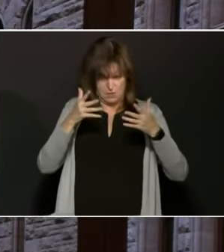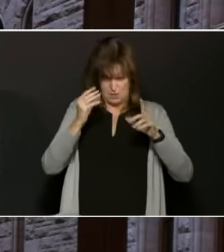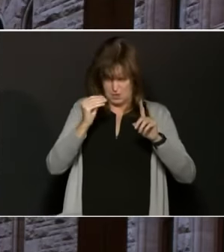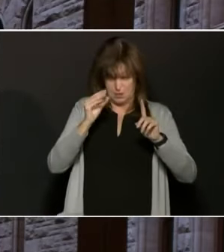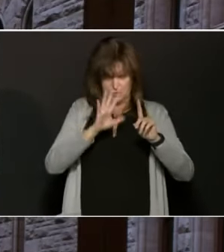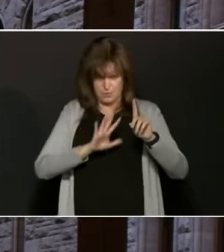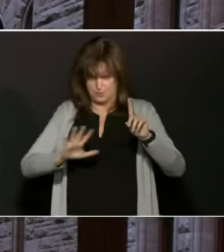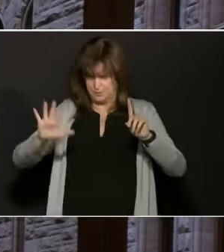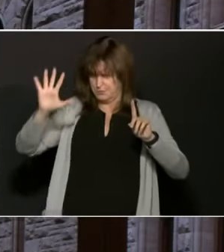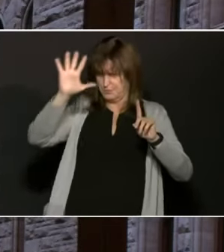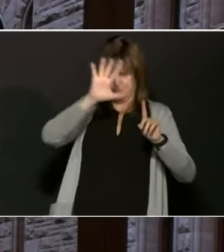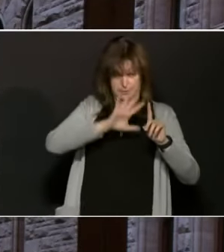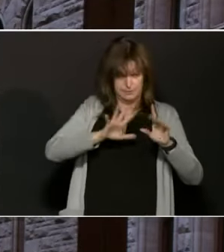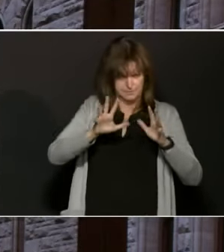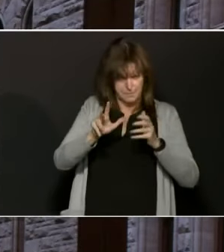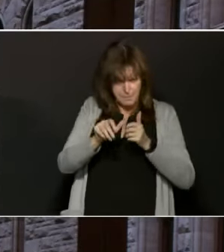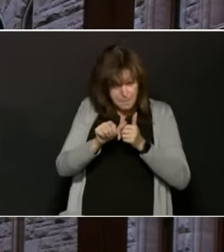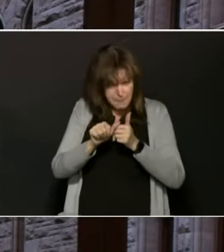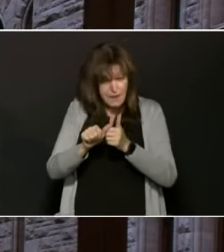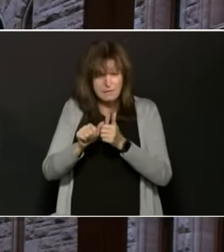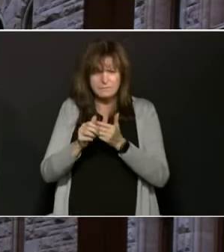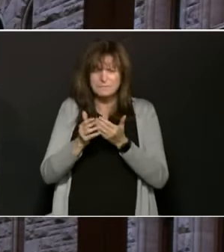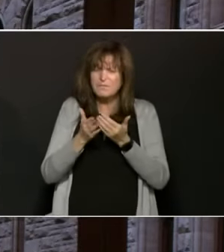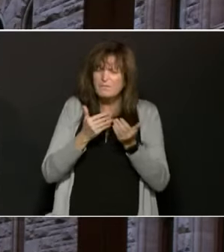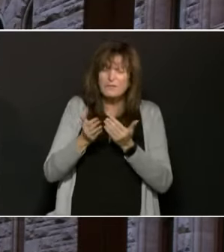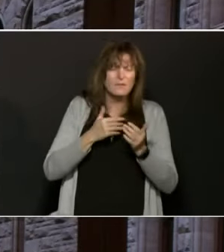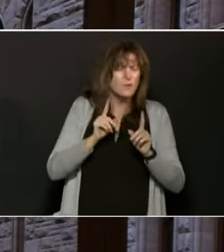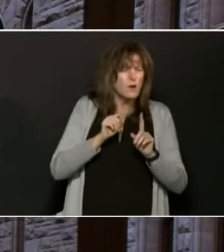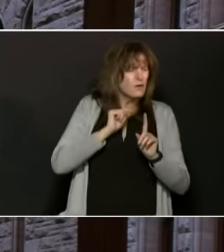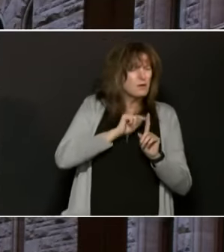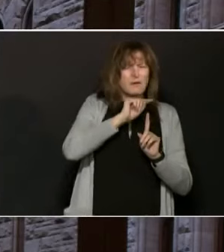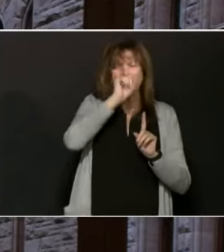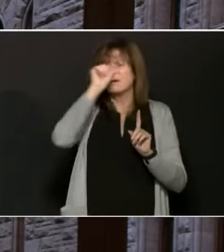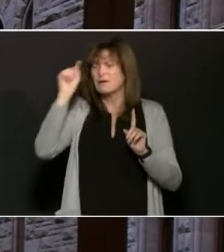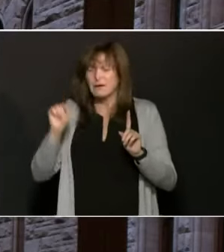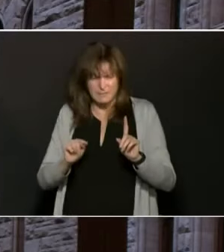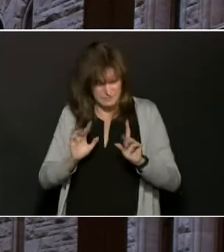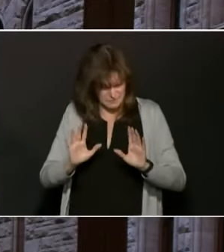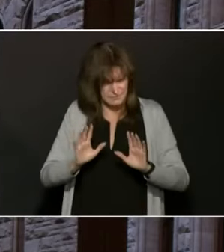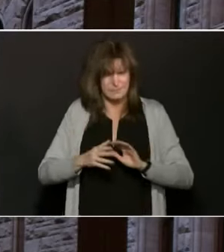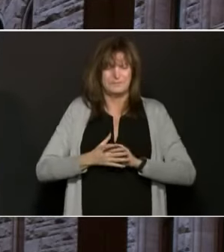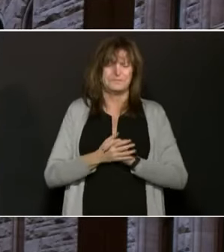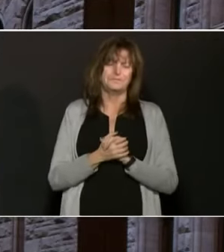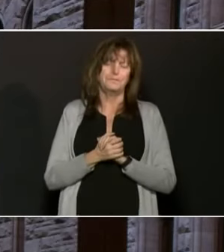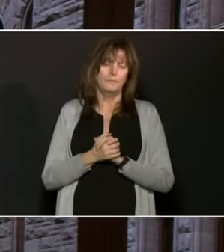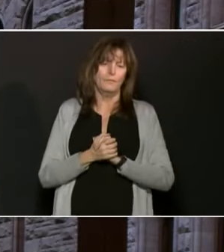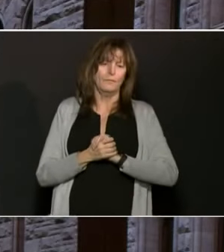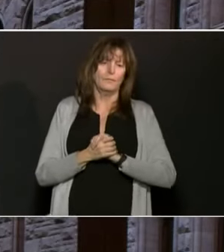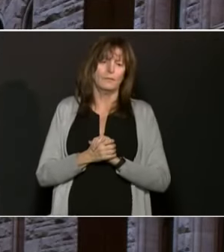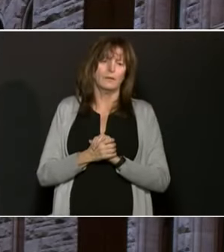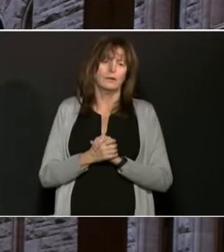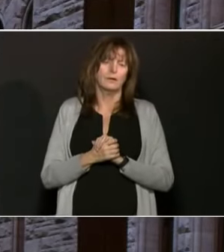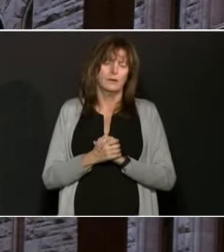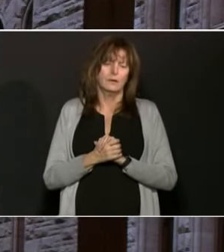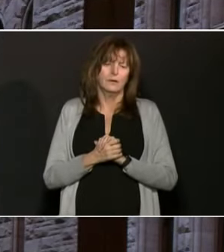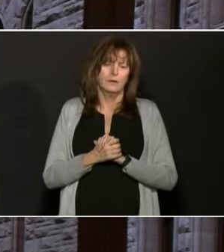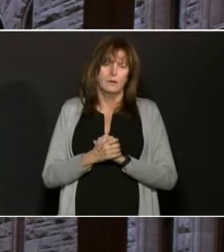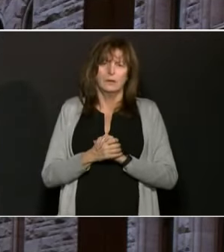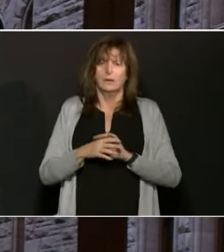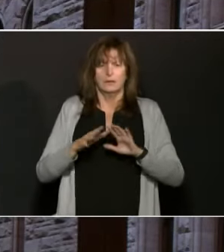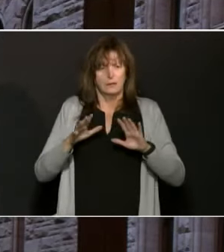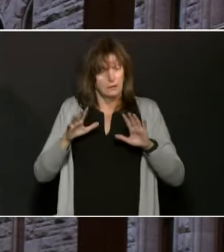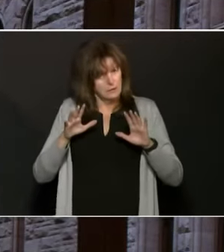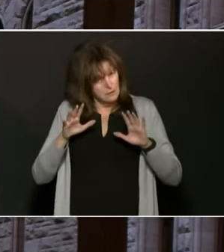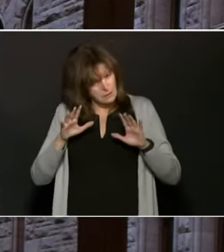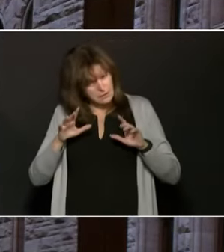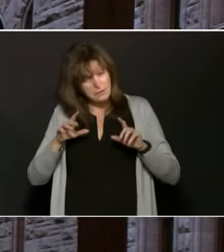each region, each area. It's a full metaphor, sports metaphor, court press. We have to really keep our eye